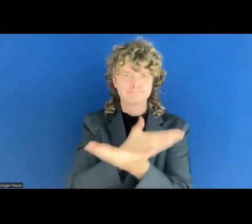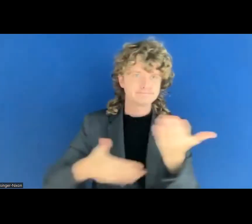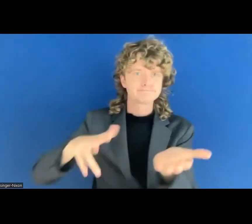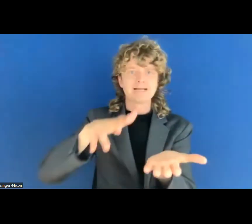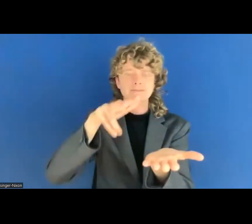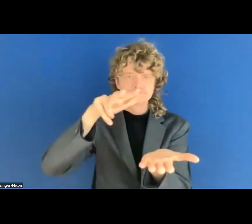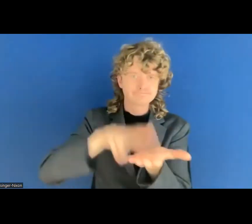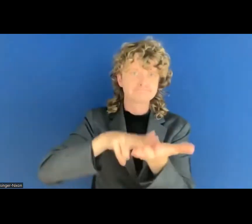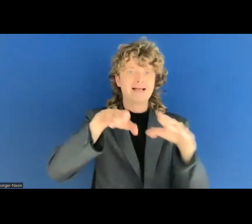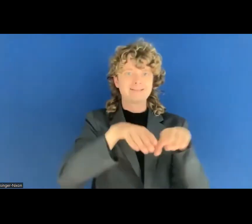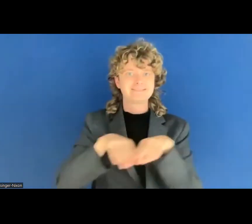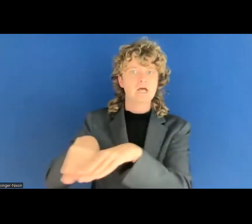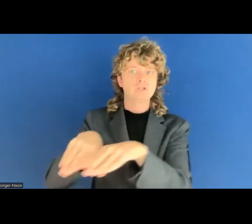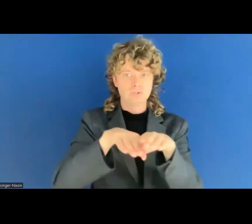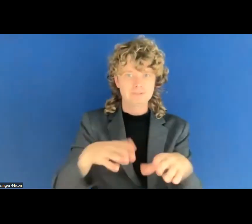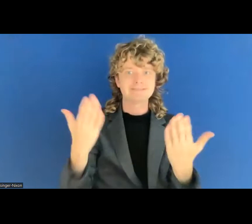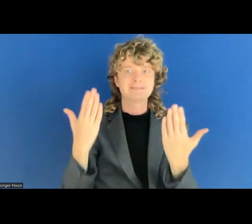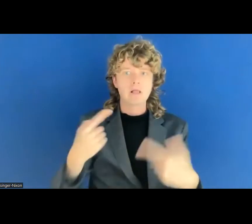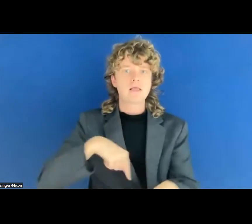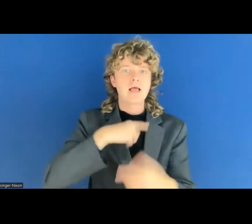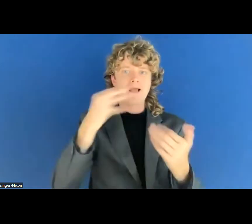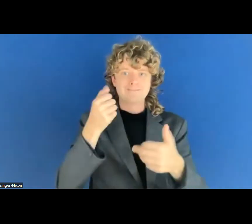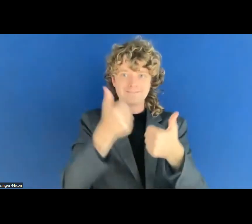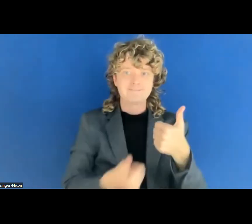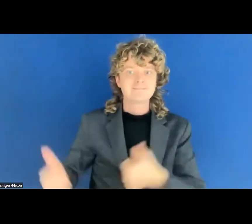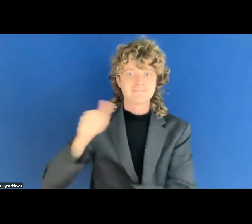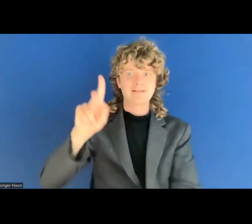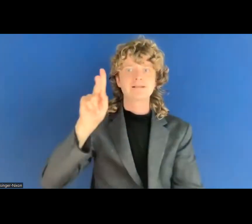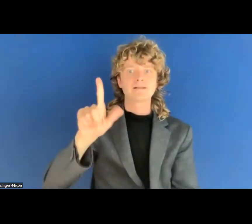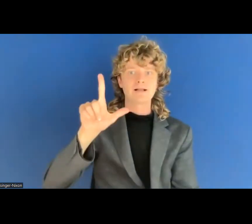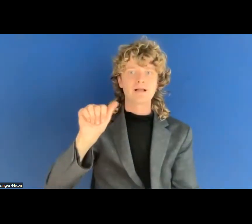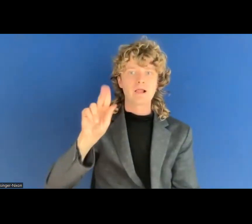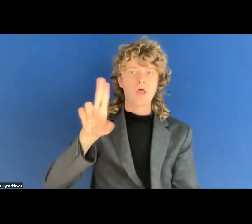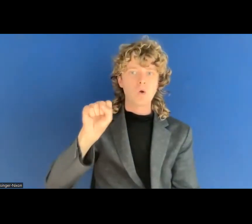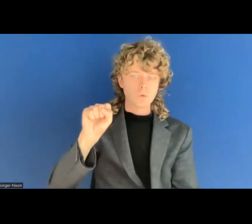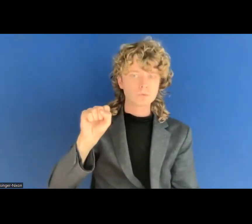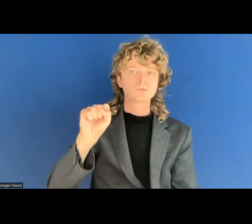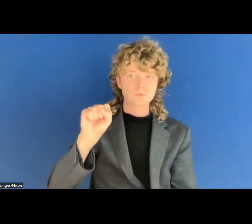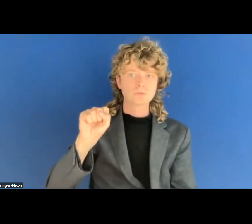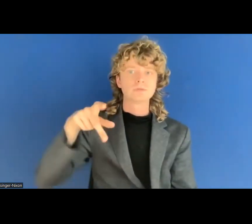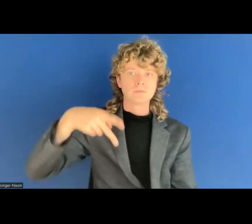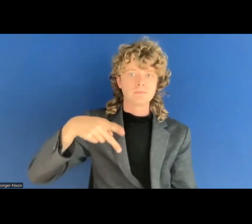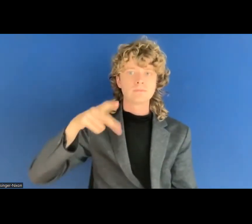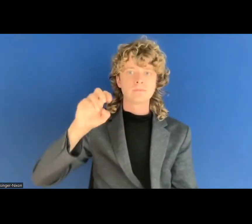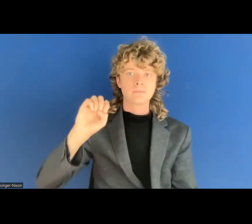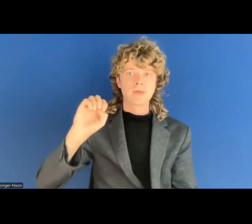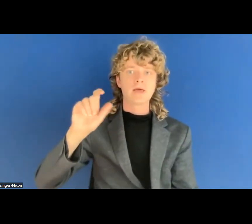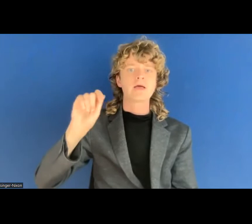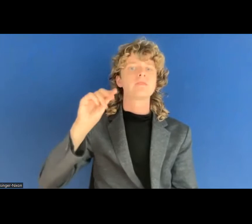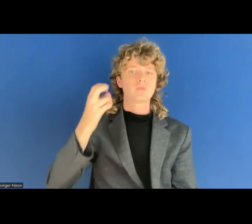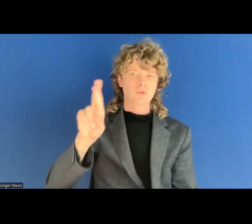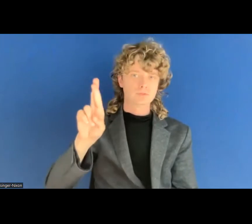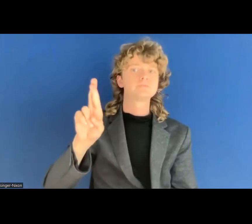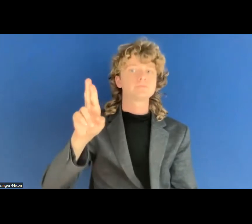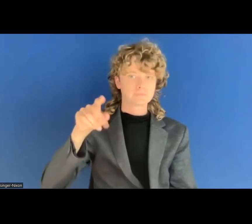is the head of Siemens Accessibility Competence Center, chair of the German Standardization Committee on Accessibility, and the German ICT Industry